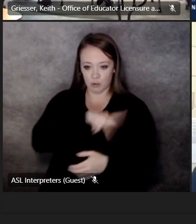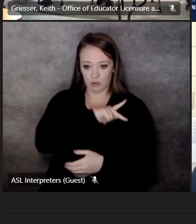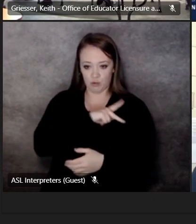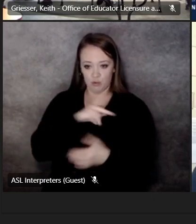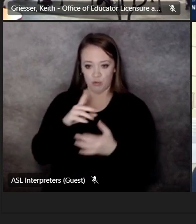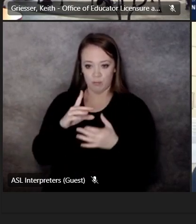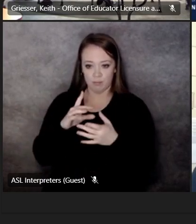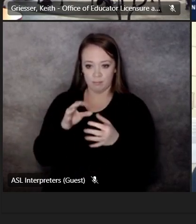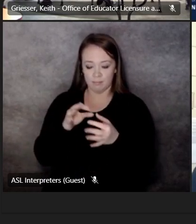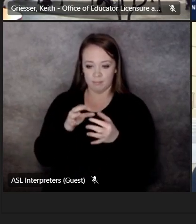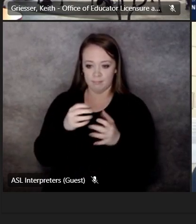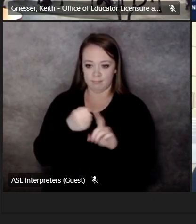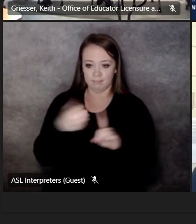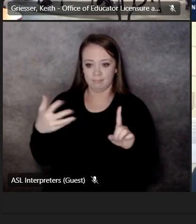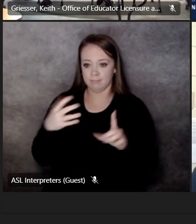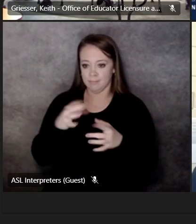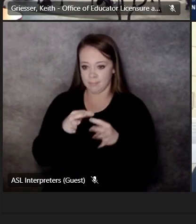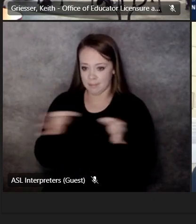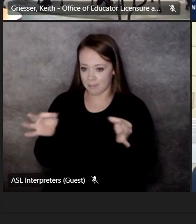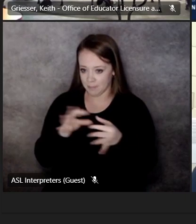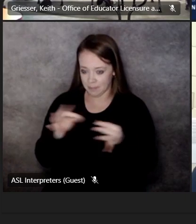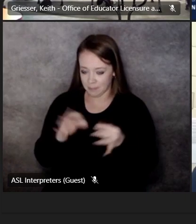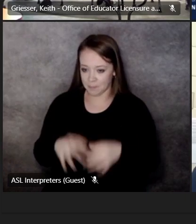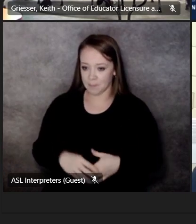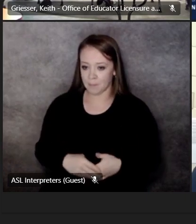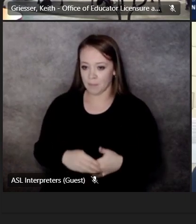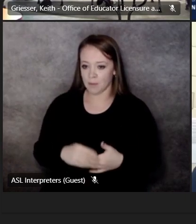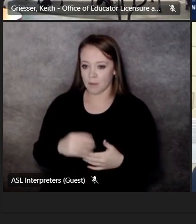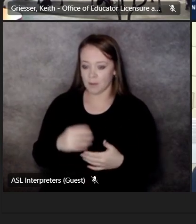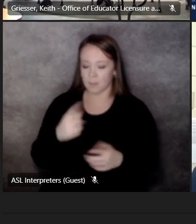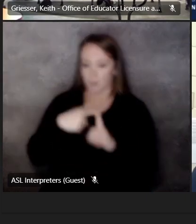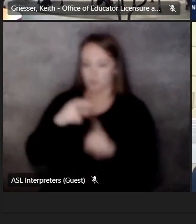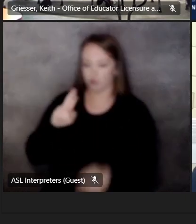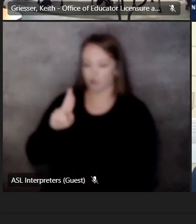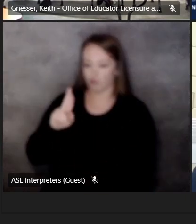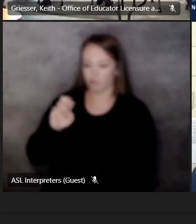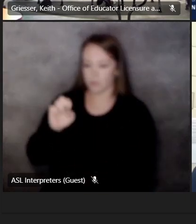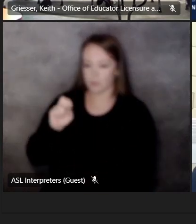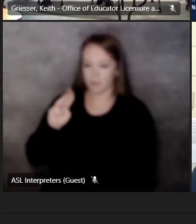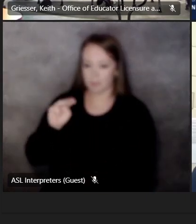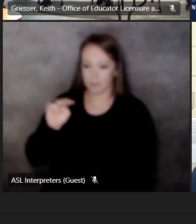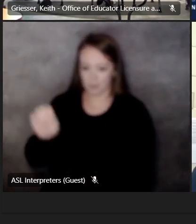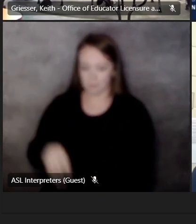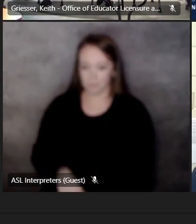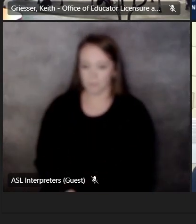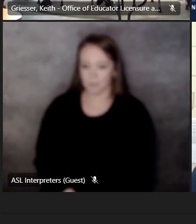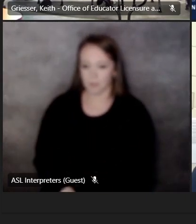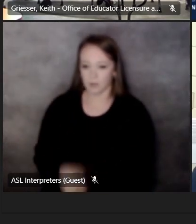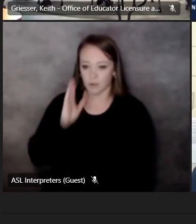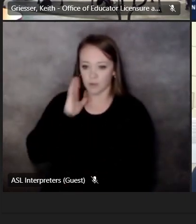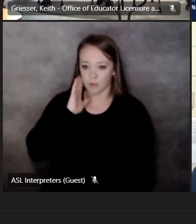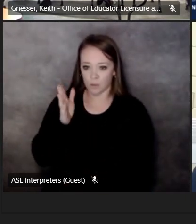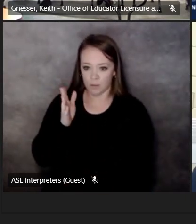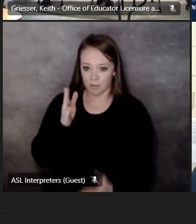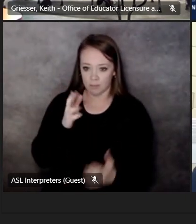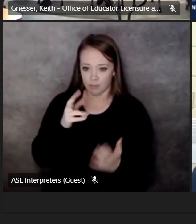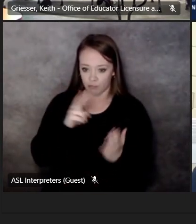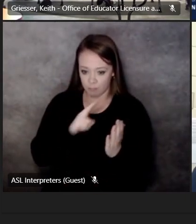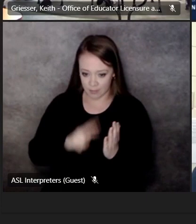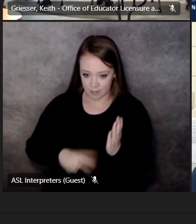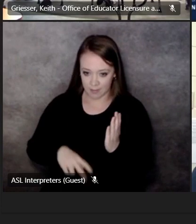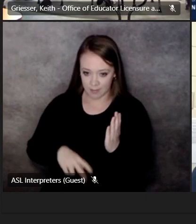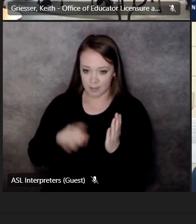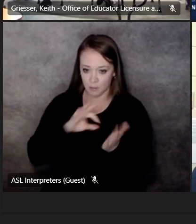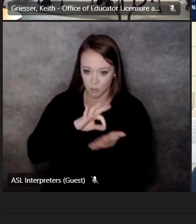resume. So it would you'd want to thoroughly review those, score on the rubric, and then join us for that meeting to